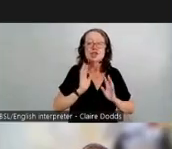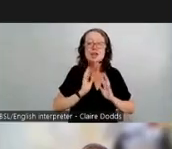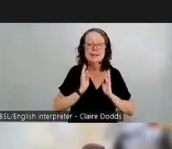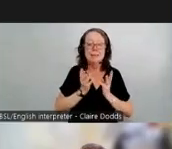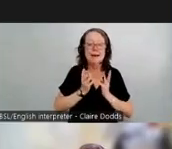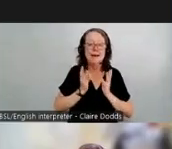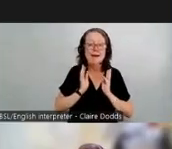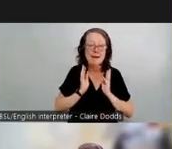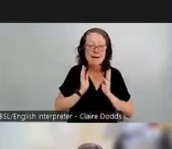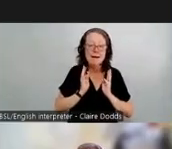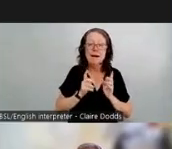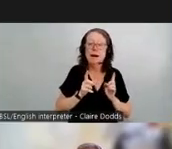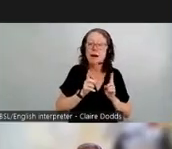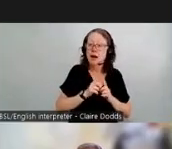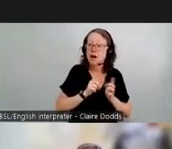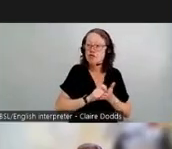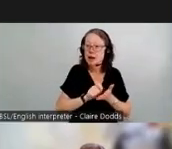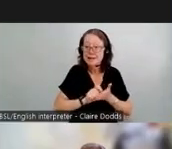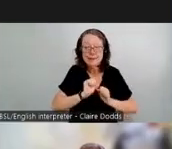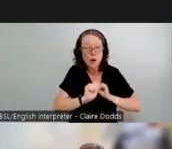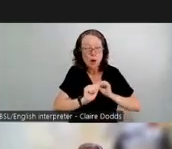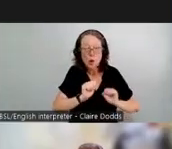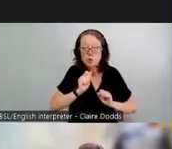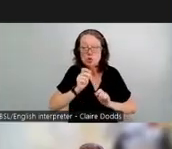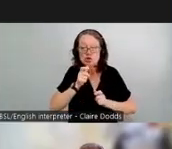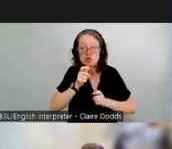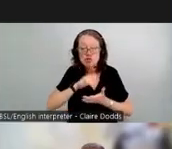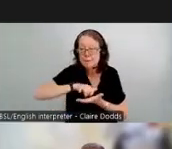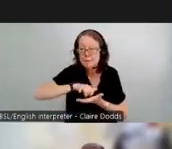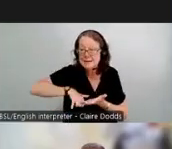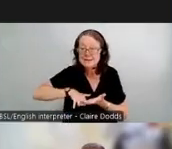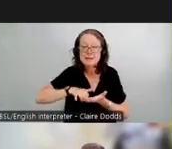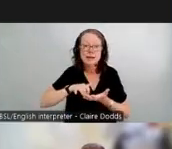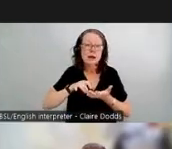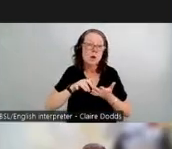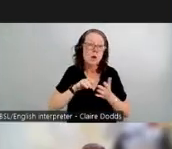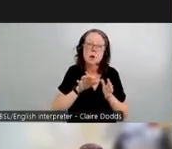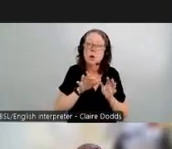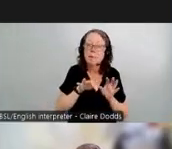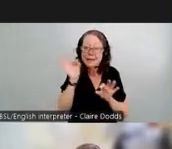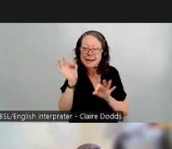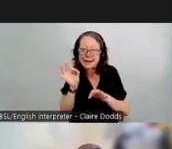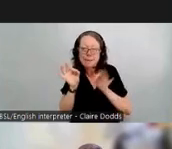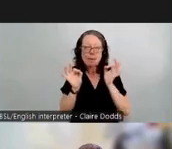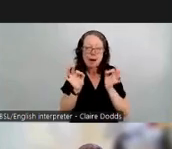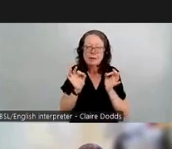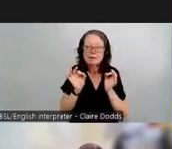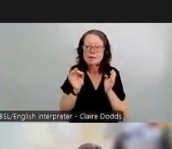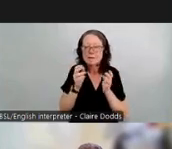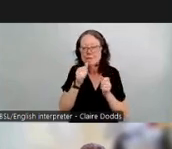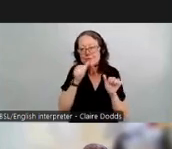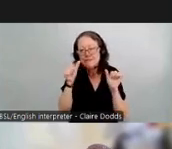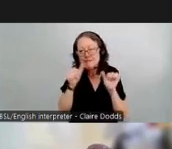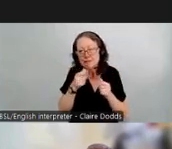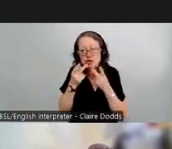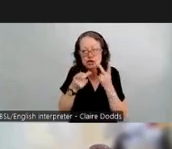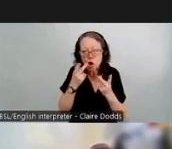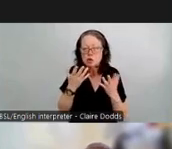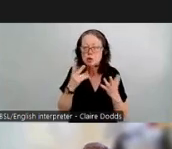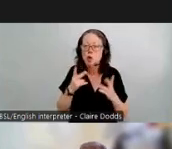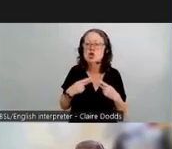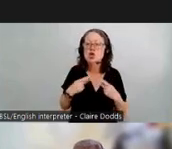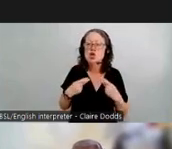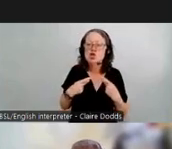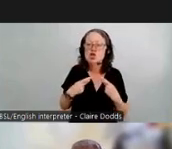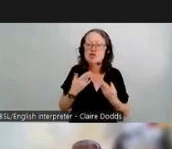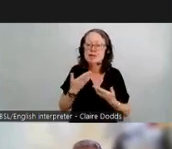picking apart lyrics to famous songs, nursery rhymes, well-known things like that. And these are the examples that have already